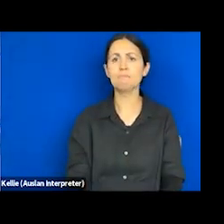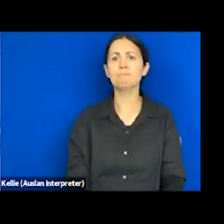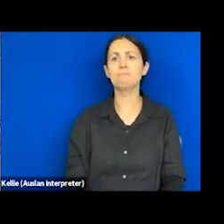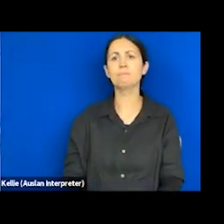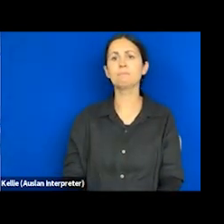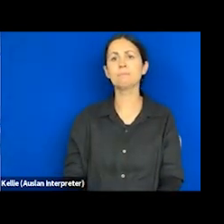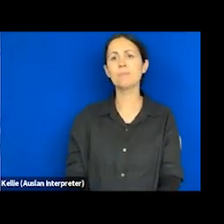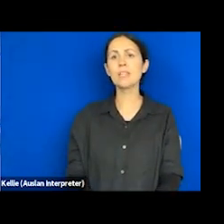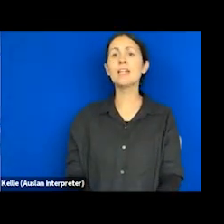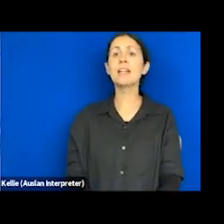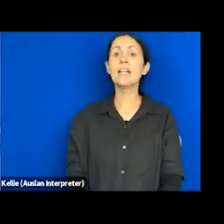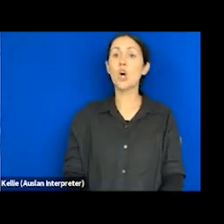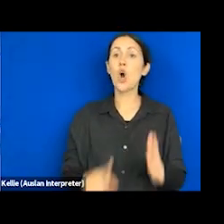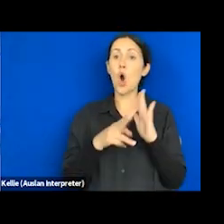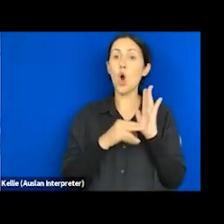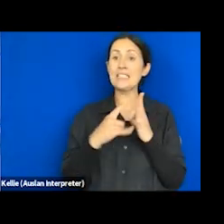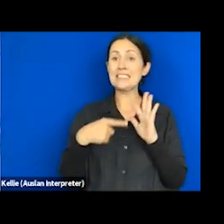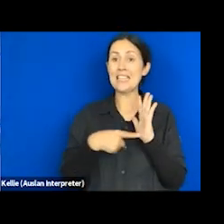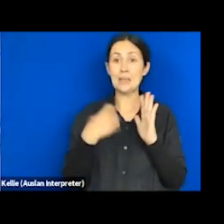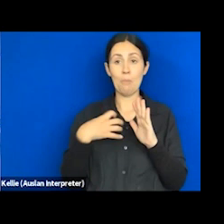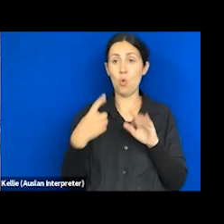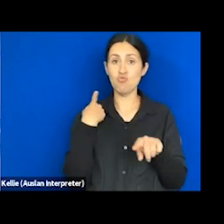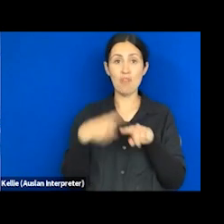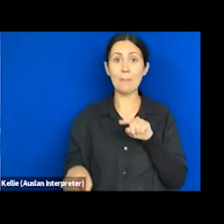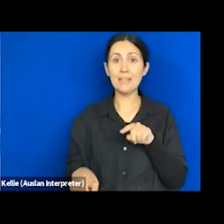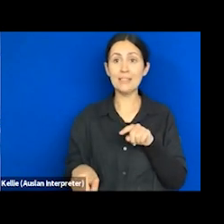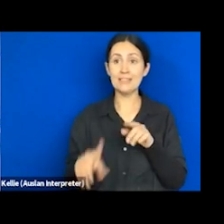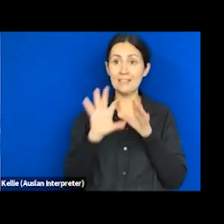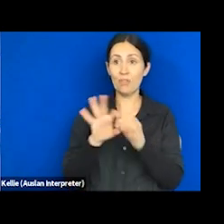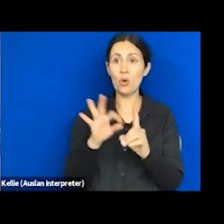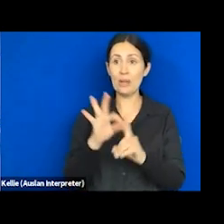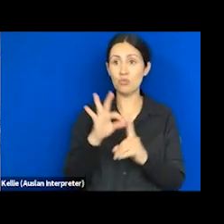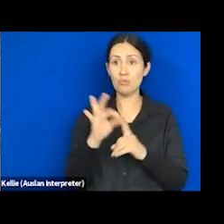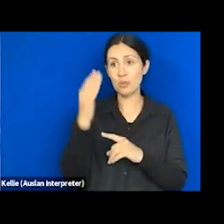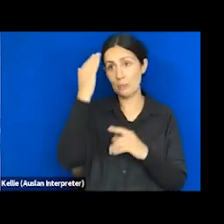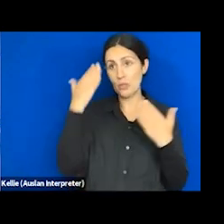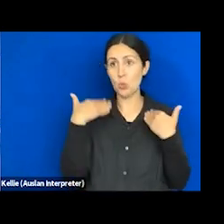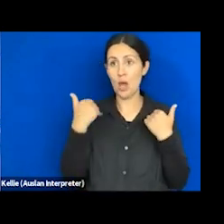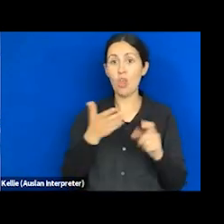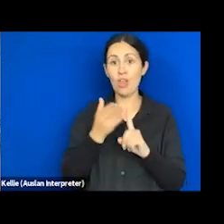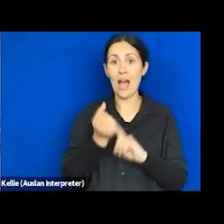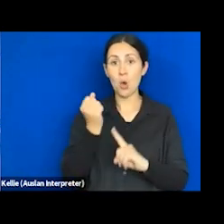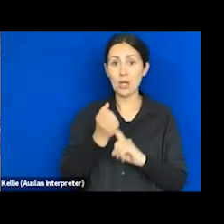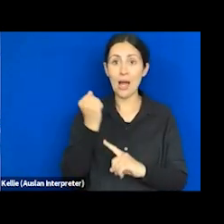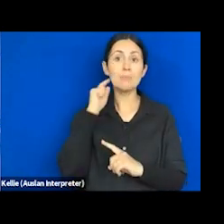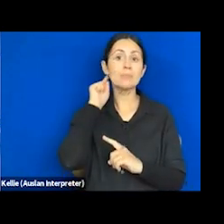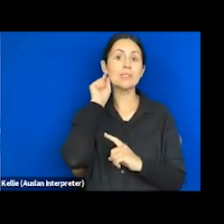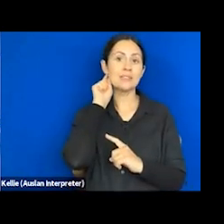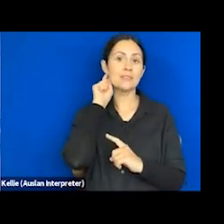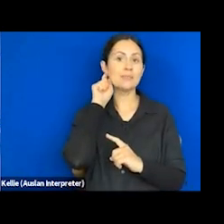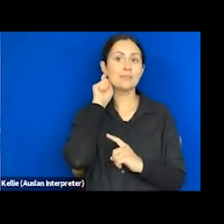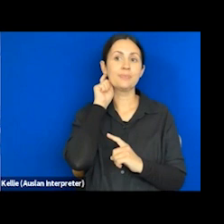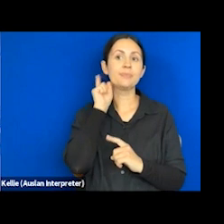The onset was more rapid in terms of the improvements in mental health outcomes with psilocybin and the escitalopram, just watching the time